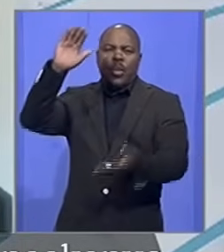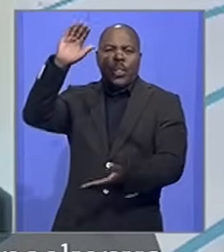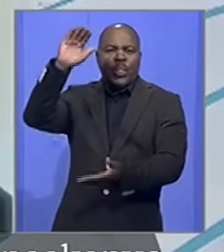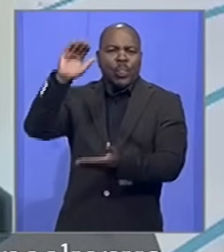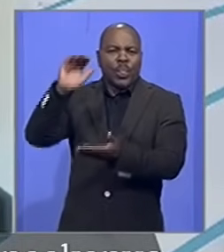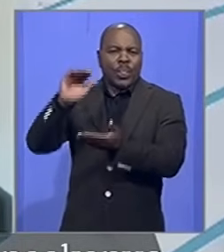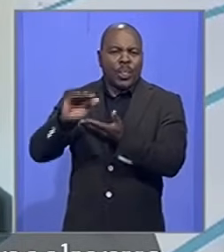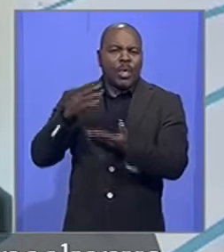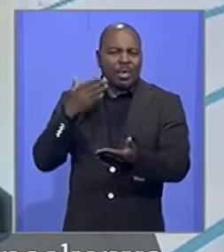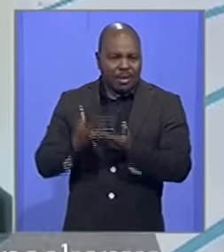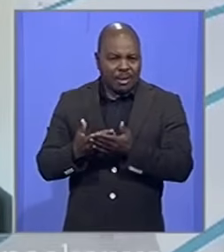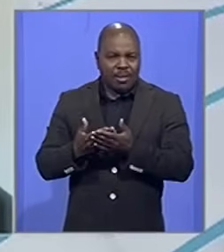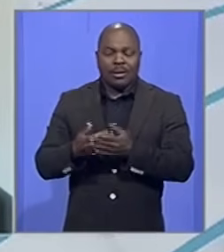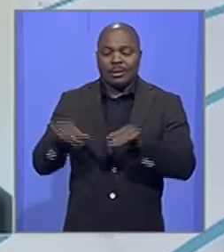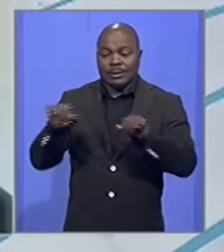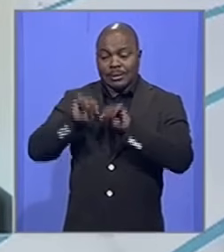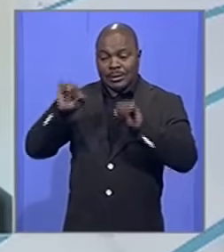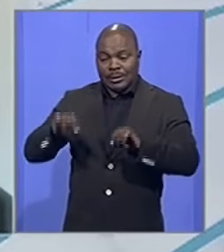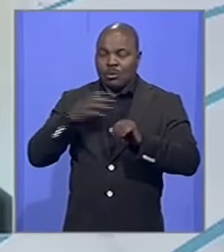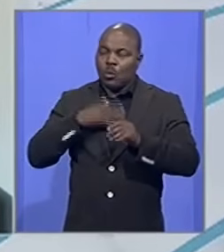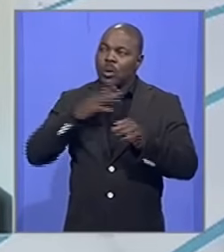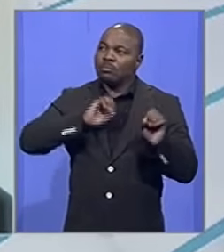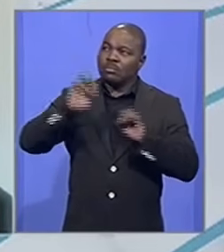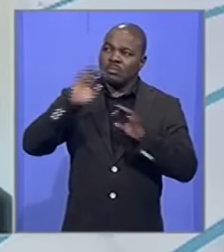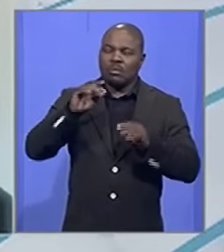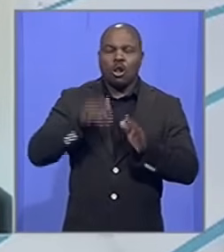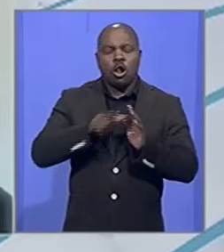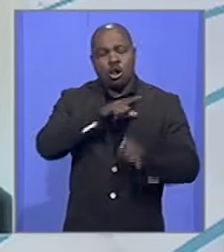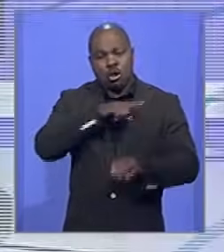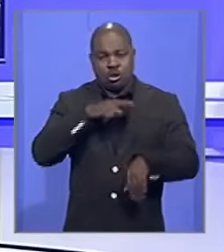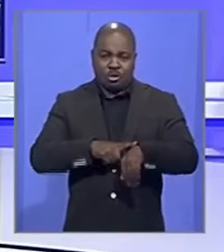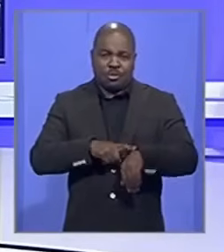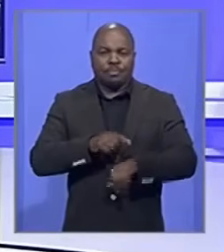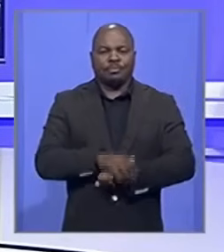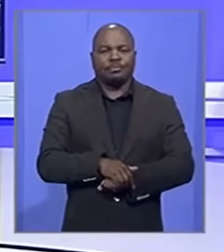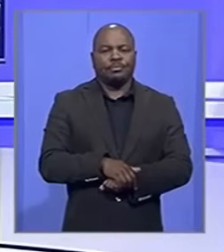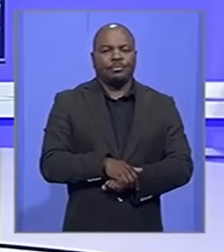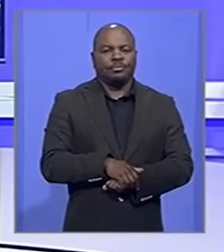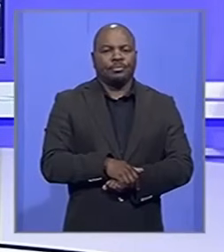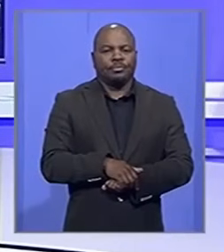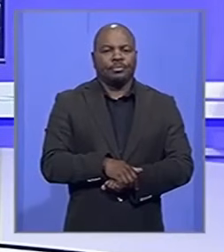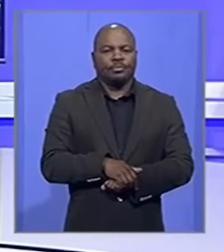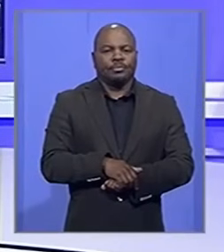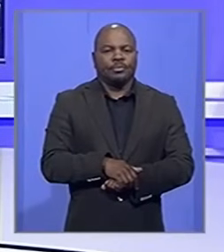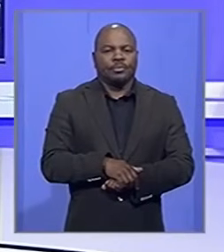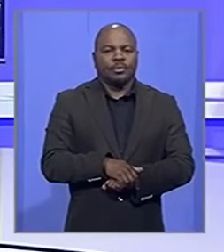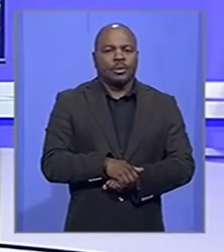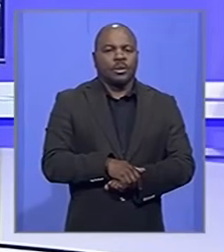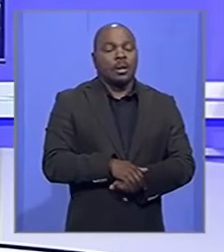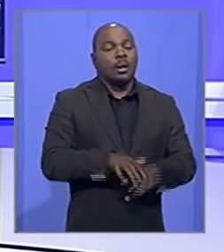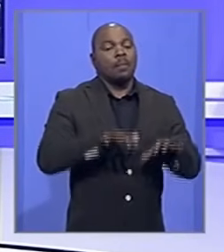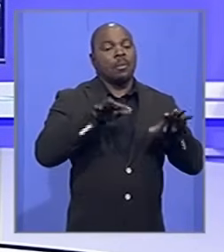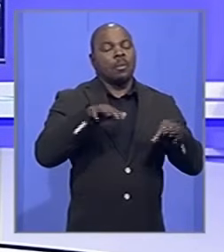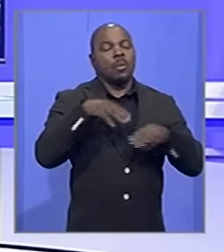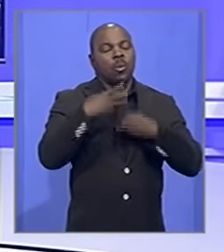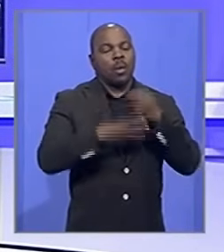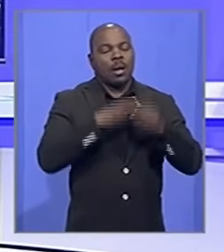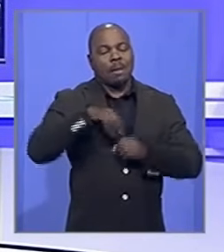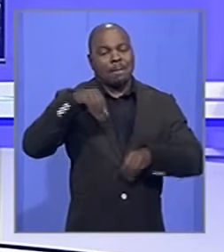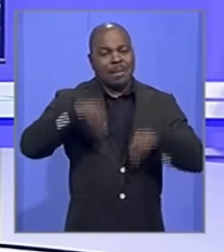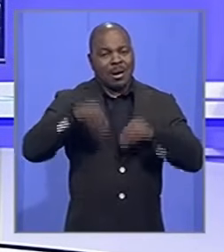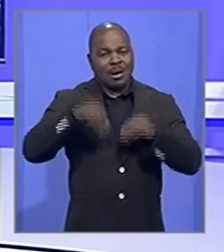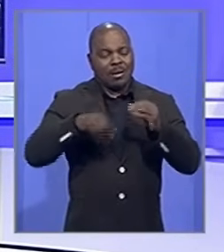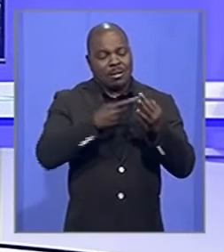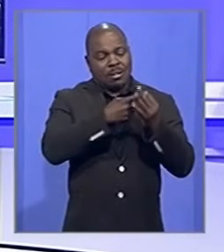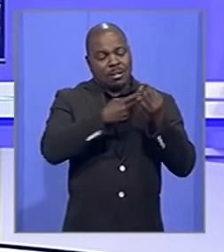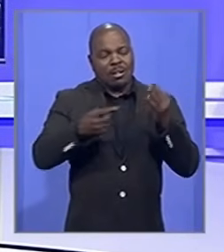system is going to take longer to recover. Ba malapa ba dira moepong ba le bararo ba